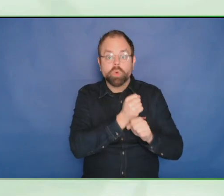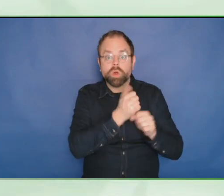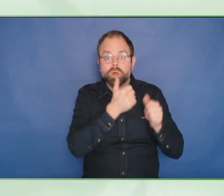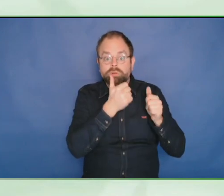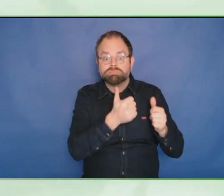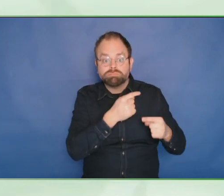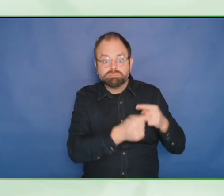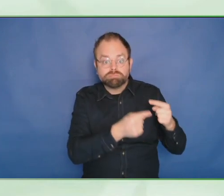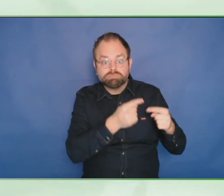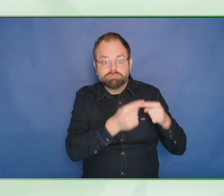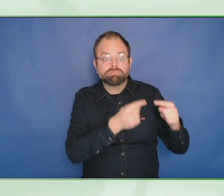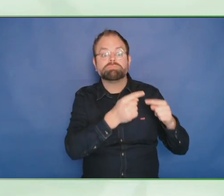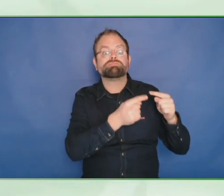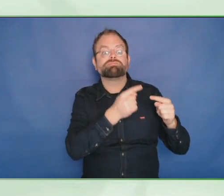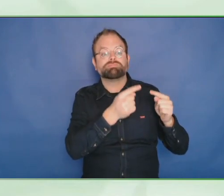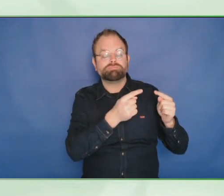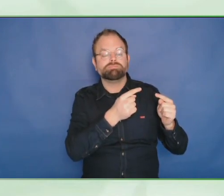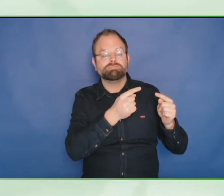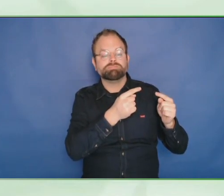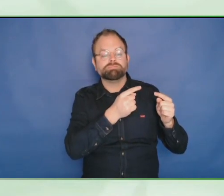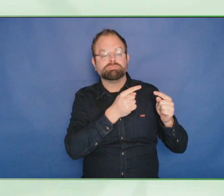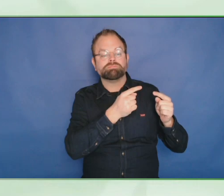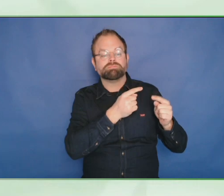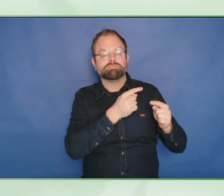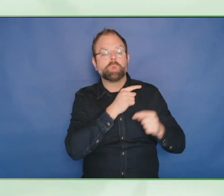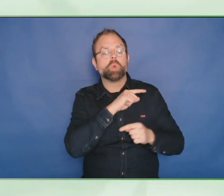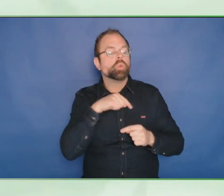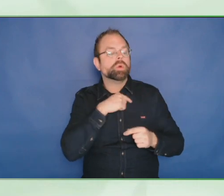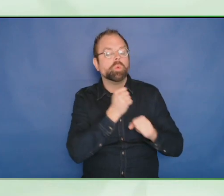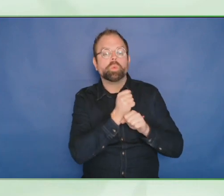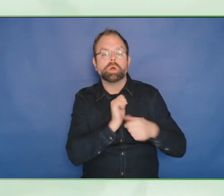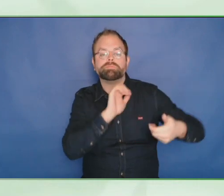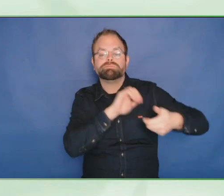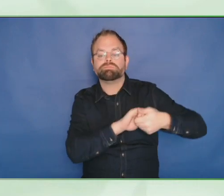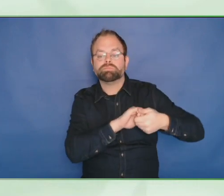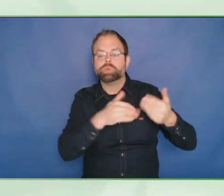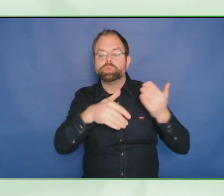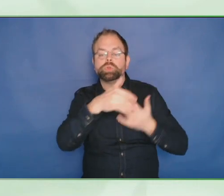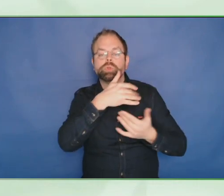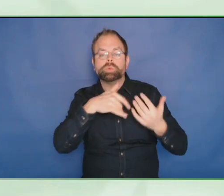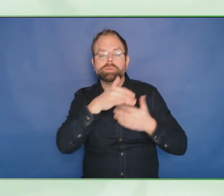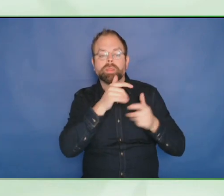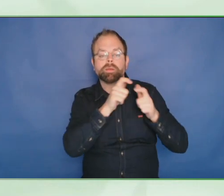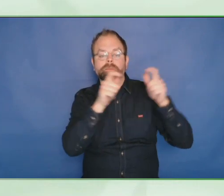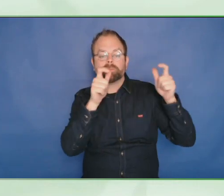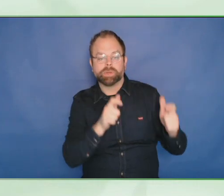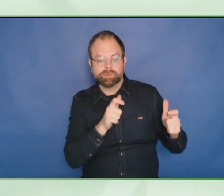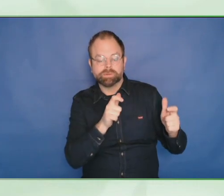work with social enterprises that buy our